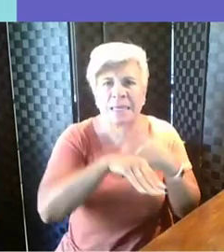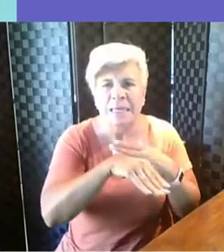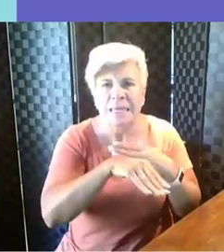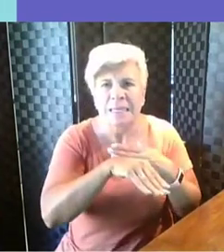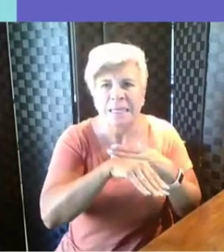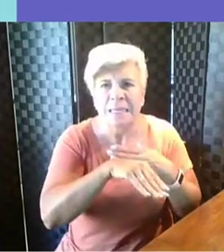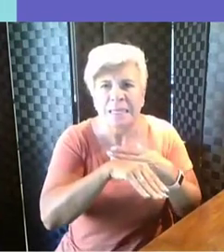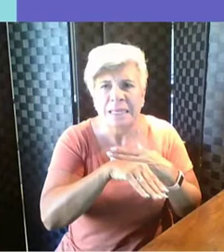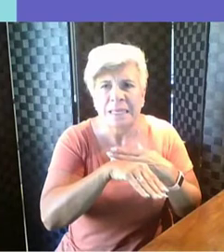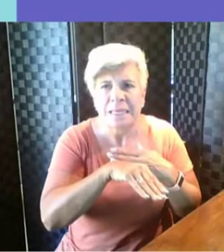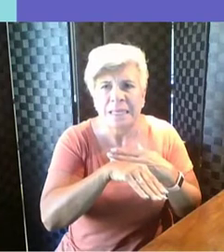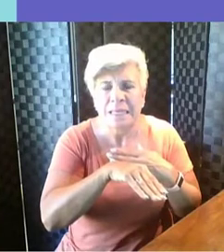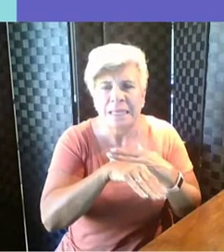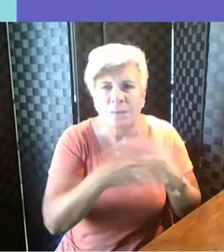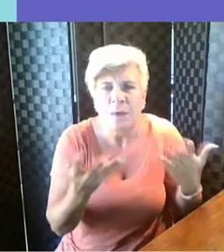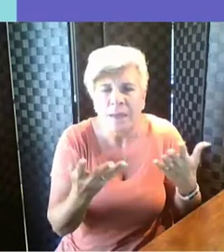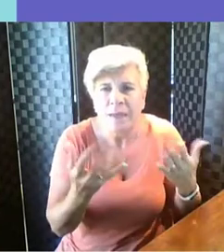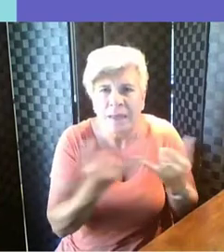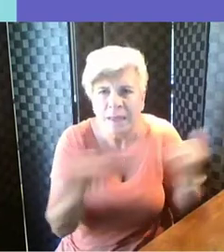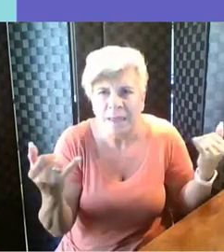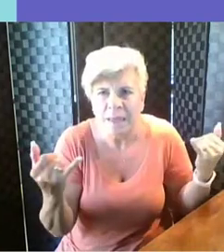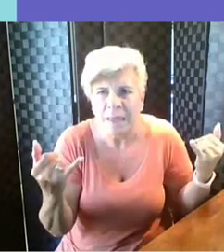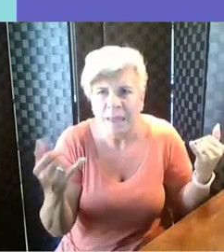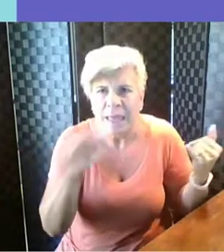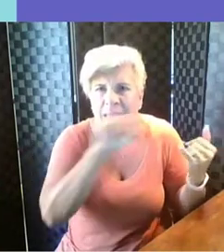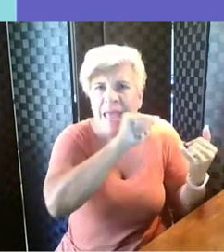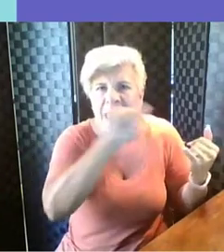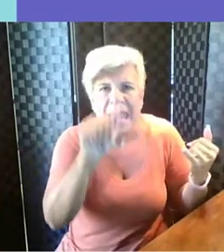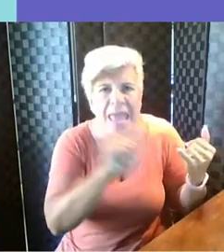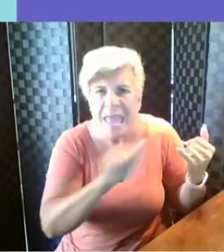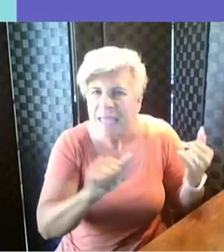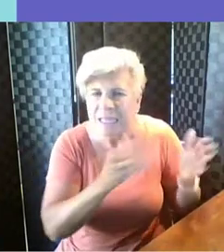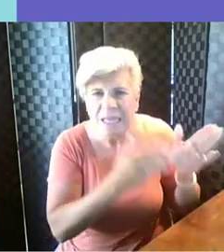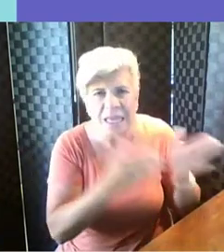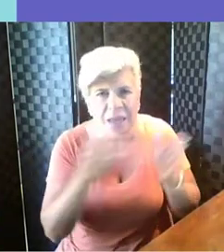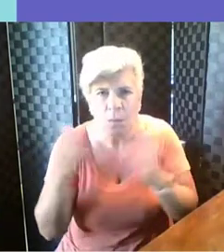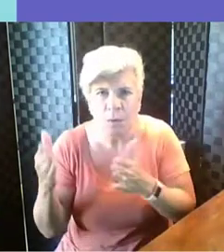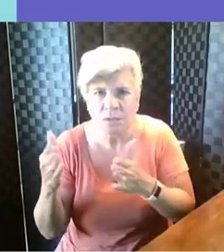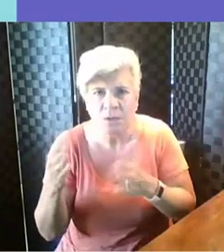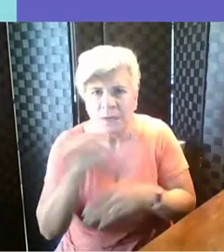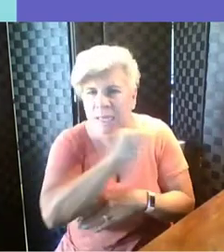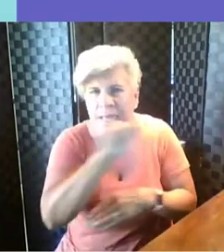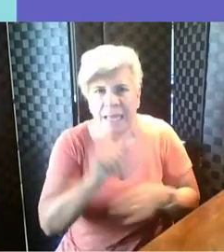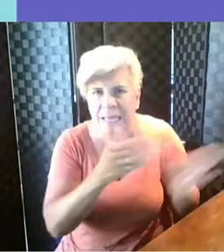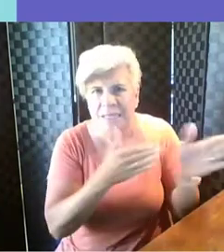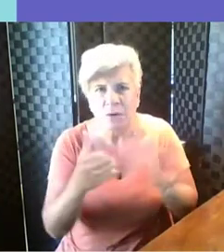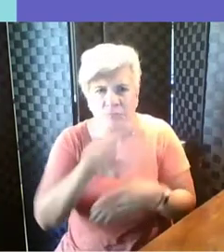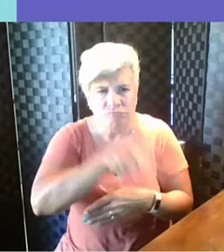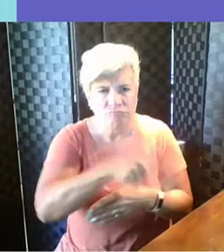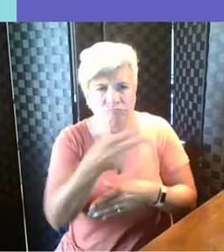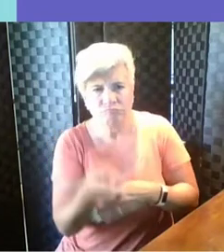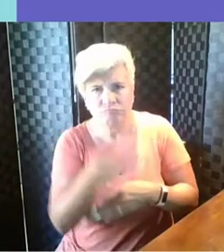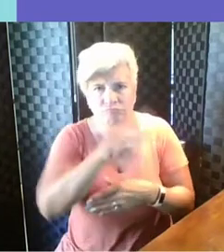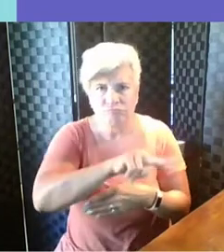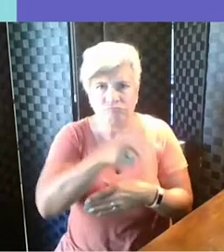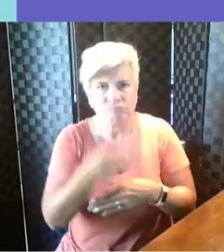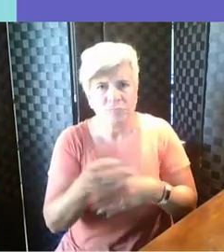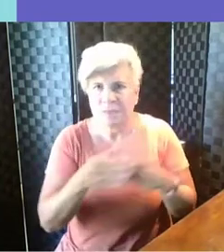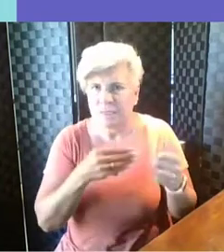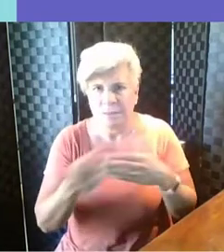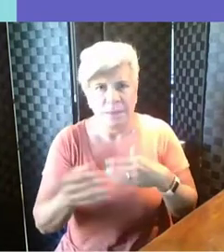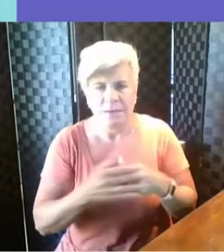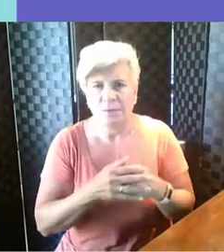in what? That's right, in any order. Let's write that right here. In any